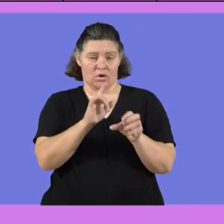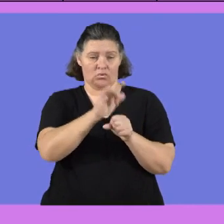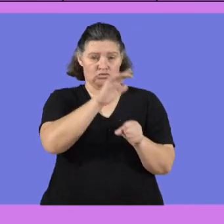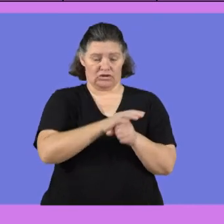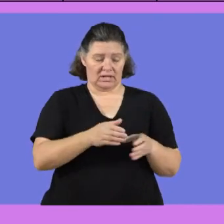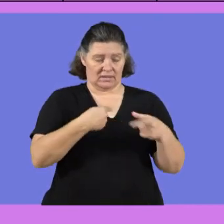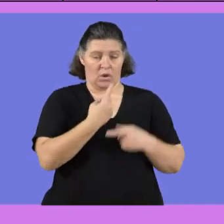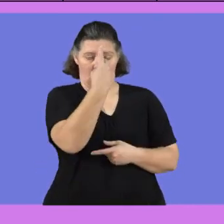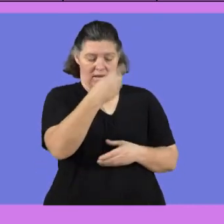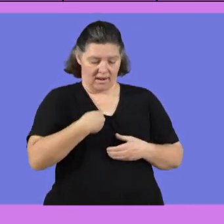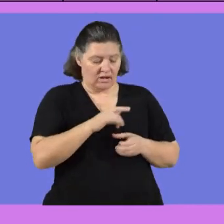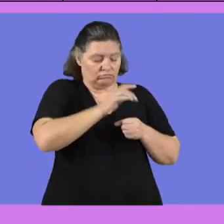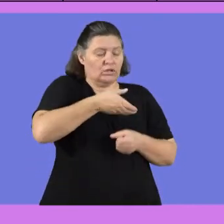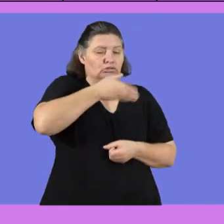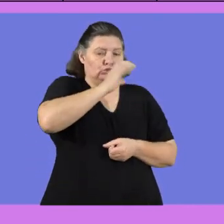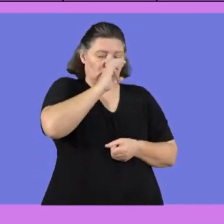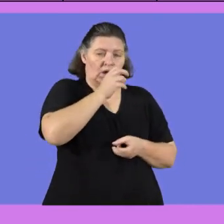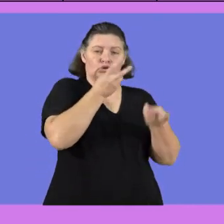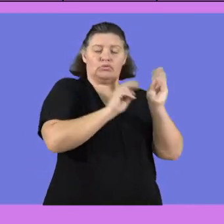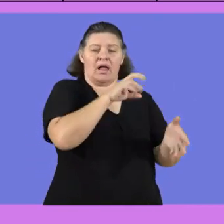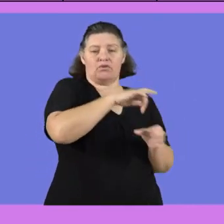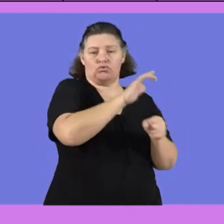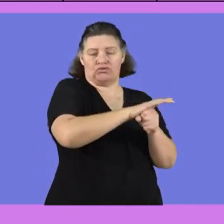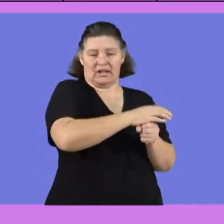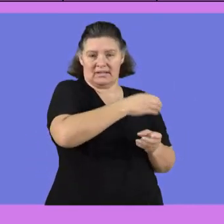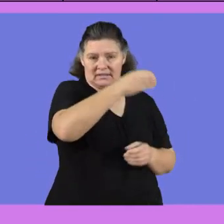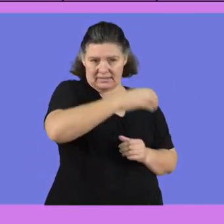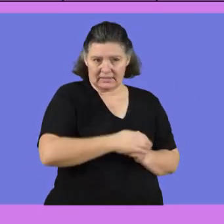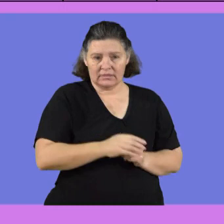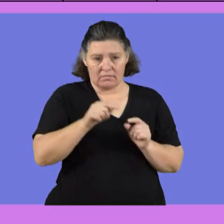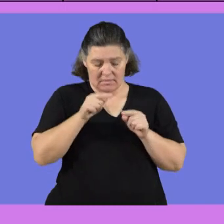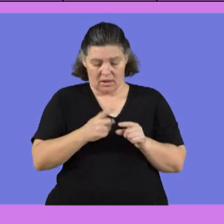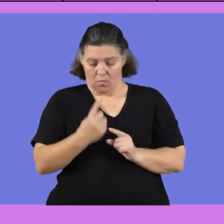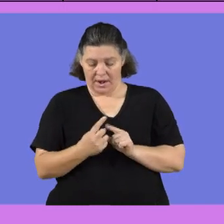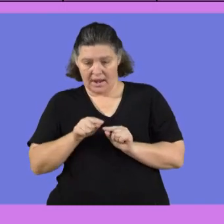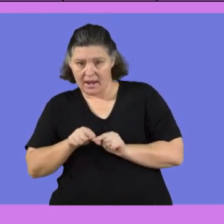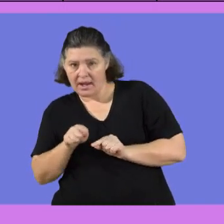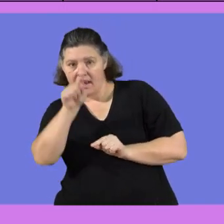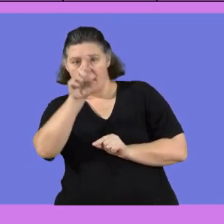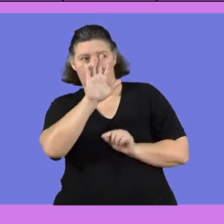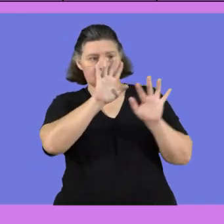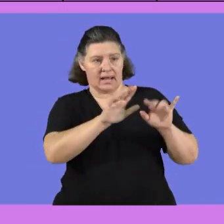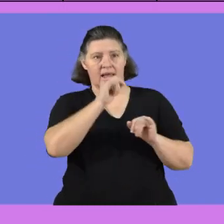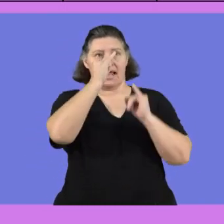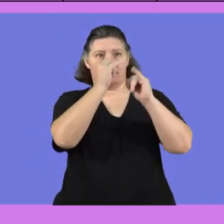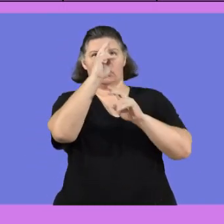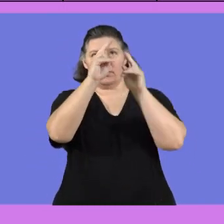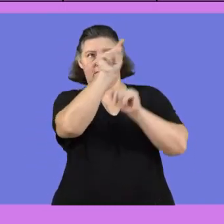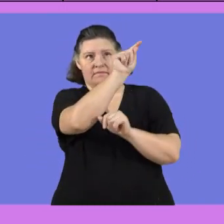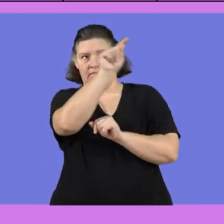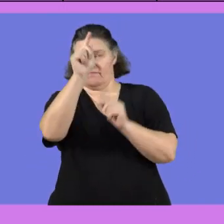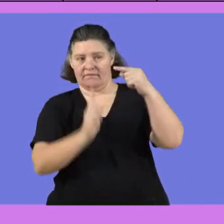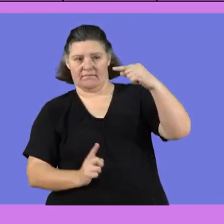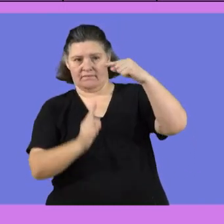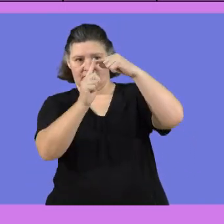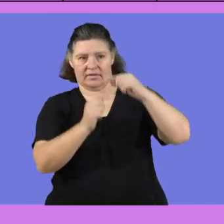This is 10. It's so important to read the values in between and know that if this is 10, this will be 11 and this will